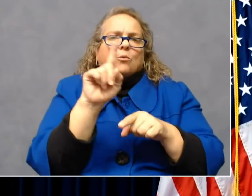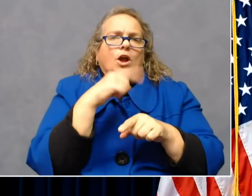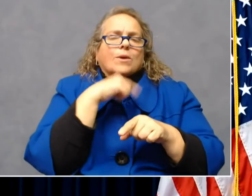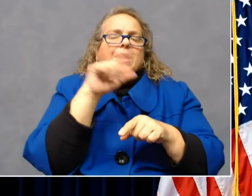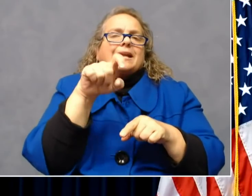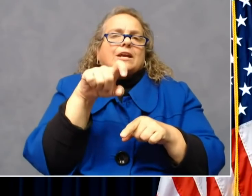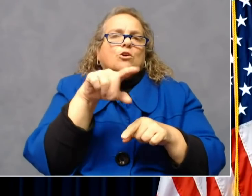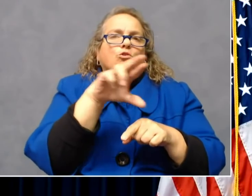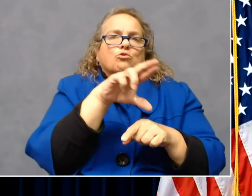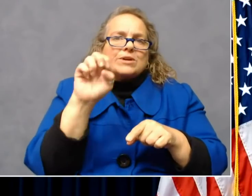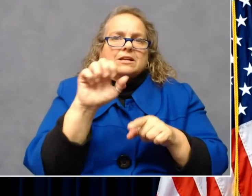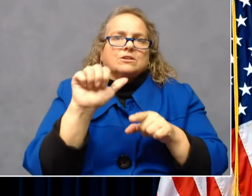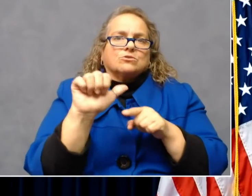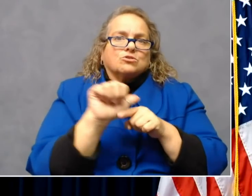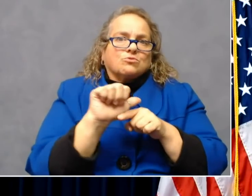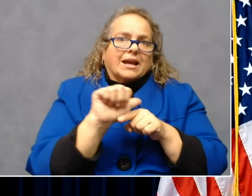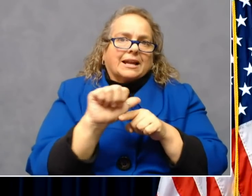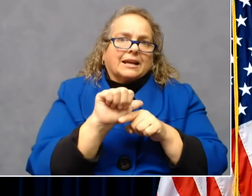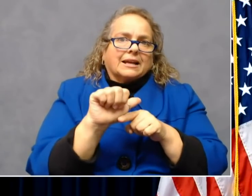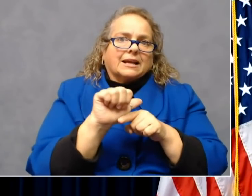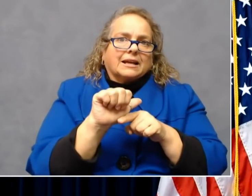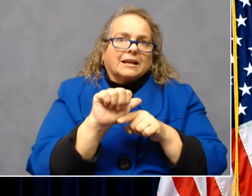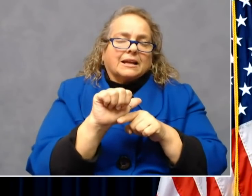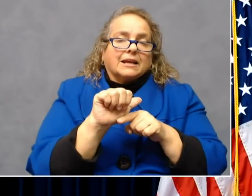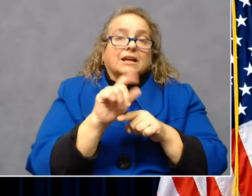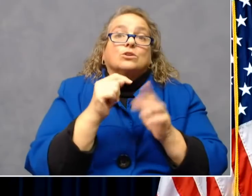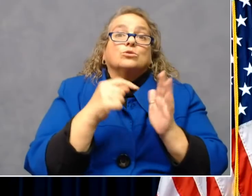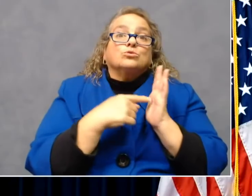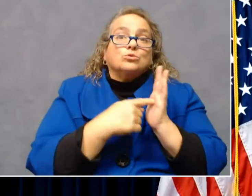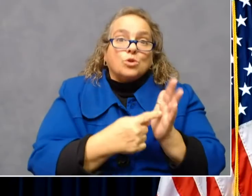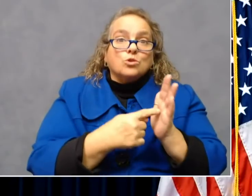need more training in